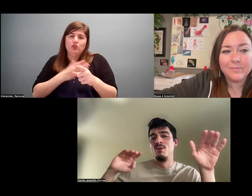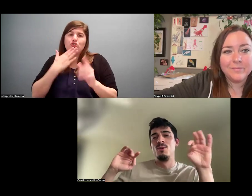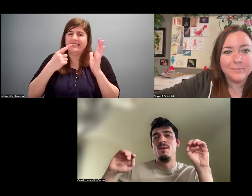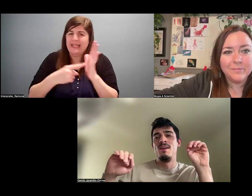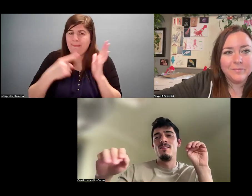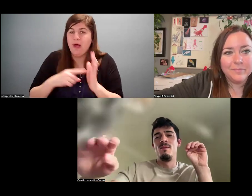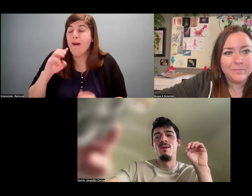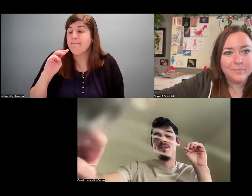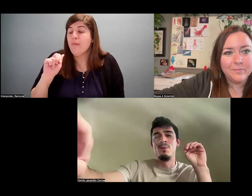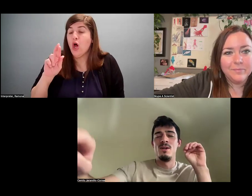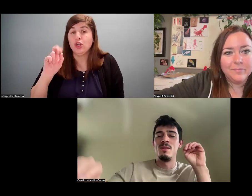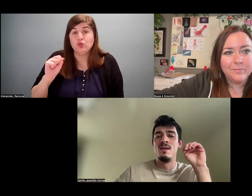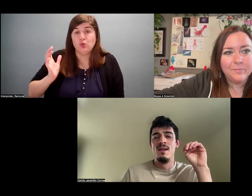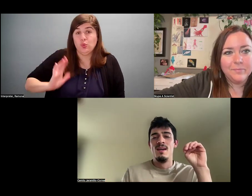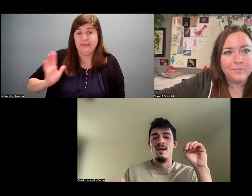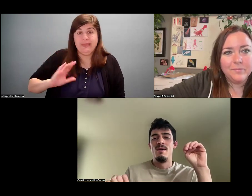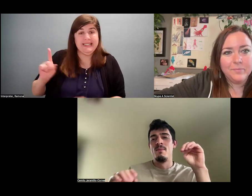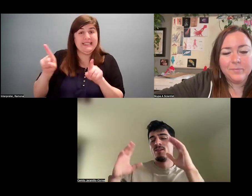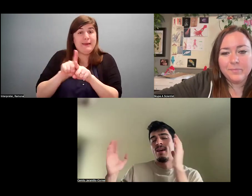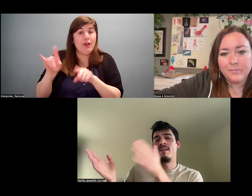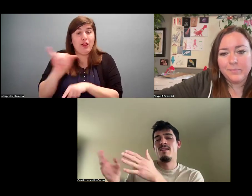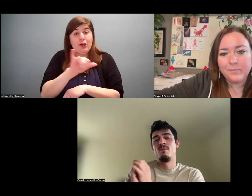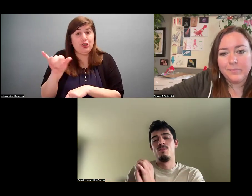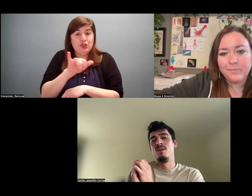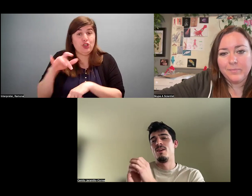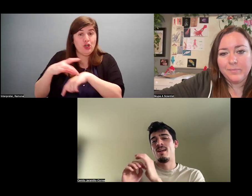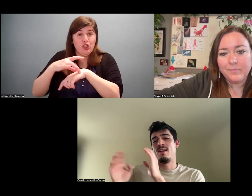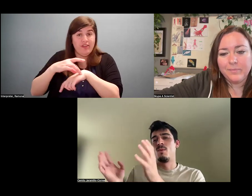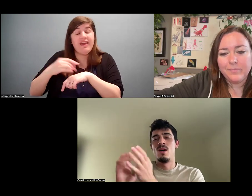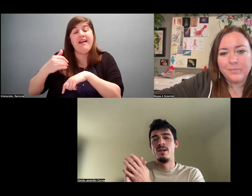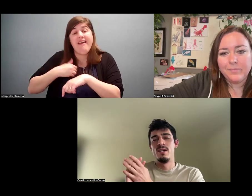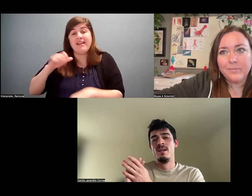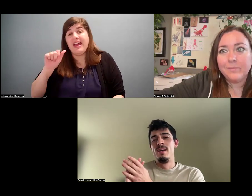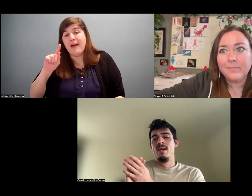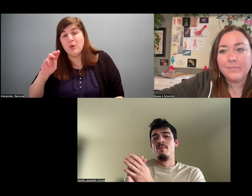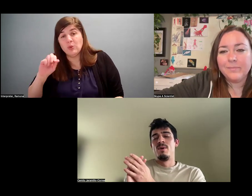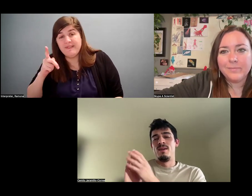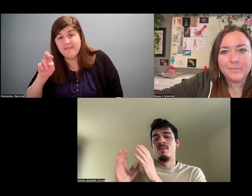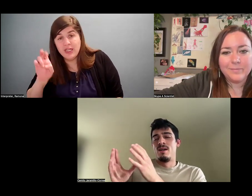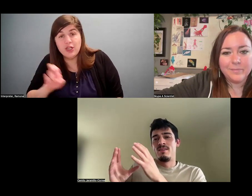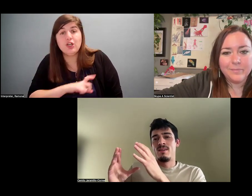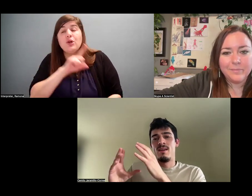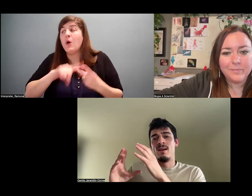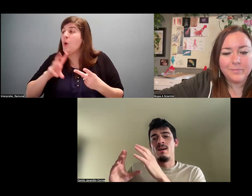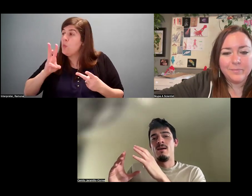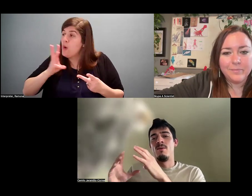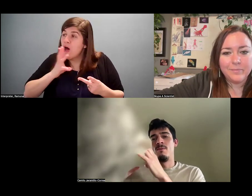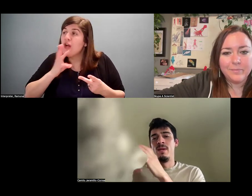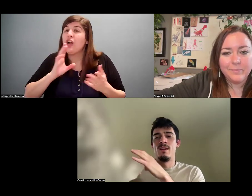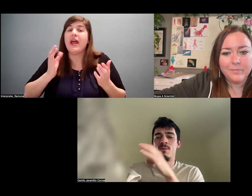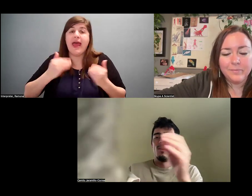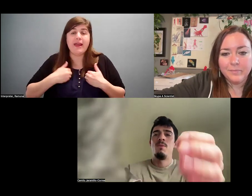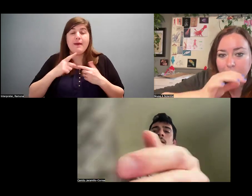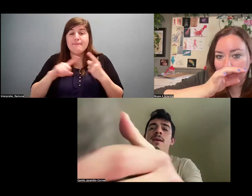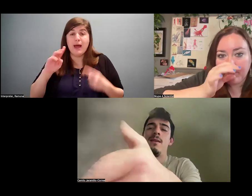kind of used to be similar to Earth. Mars had its atmosphere, it had like water, but then Mars, uh,